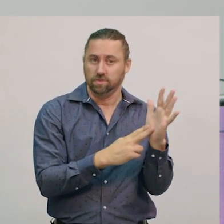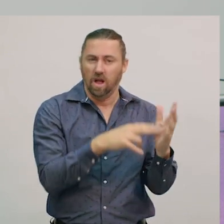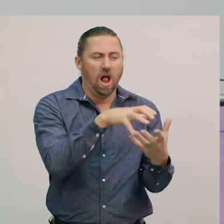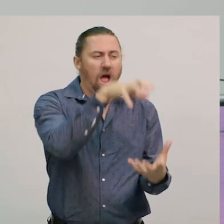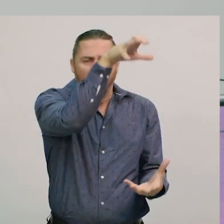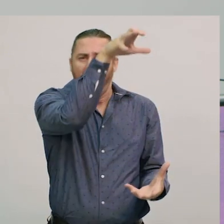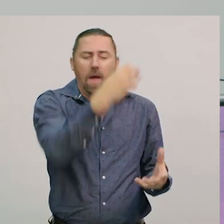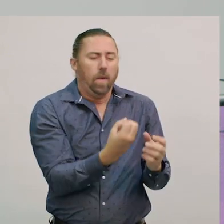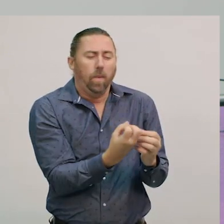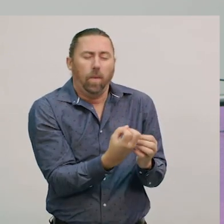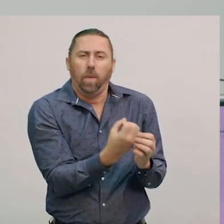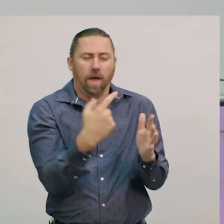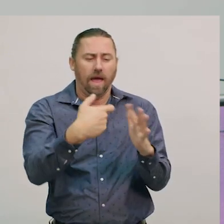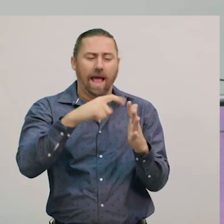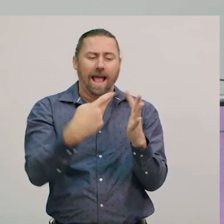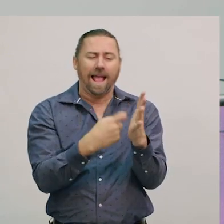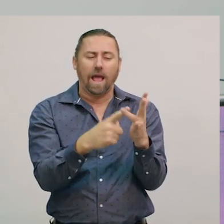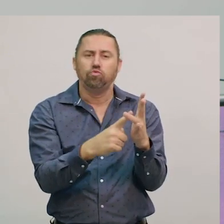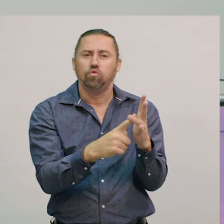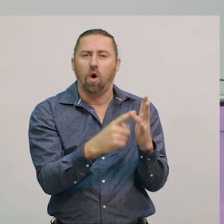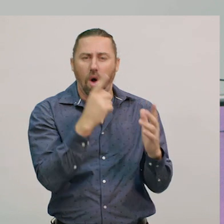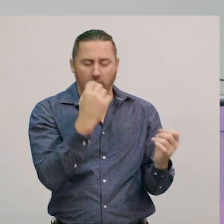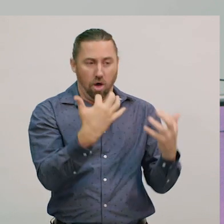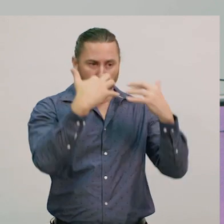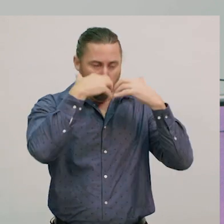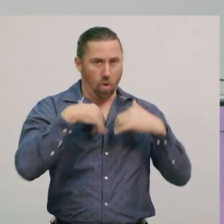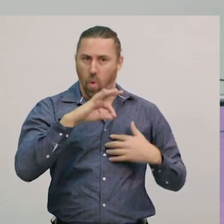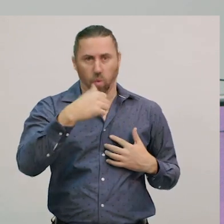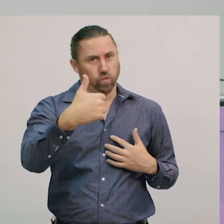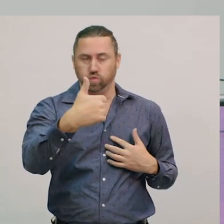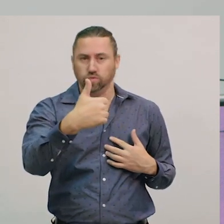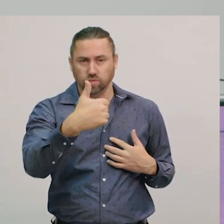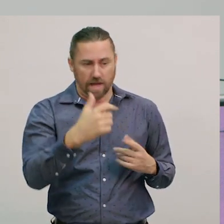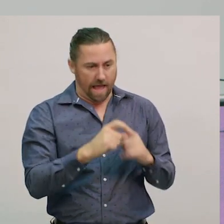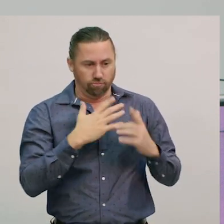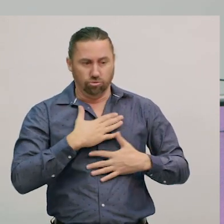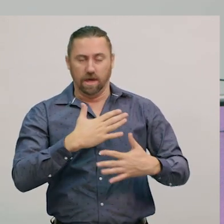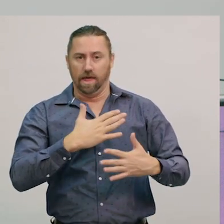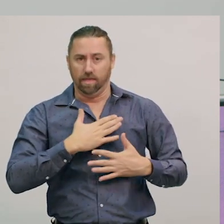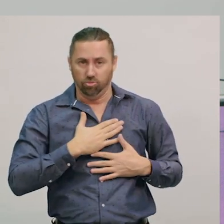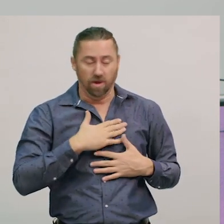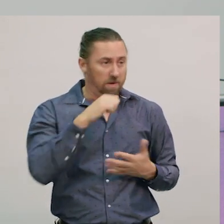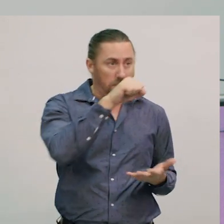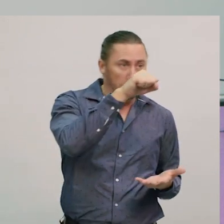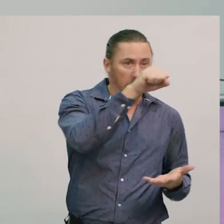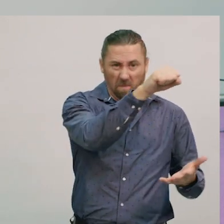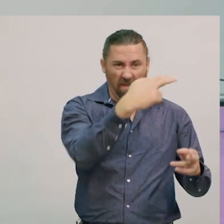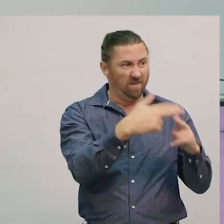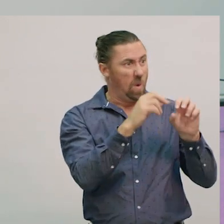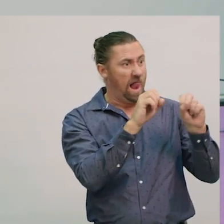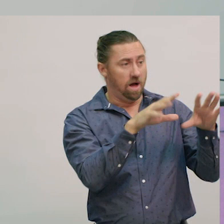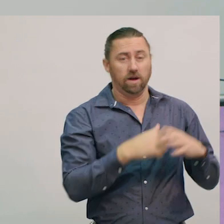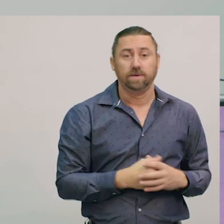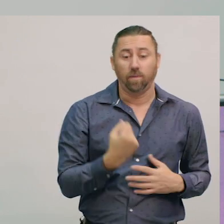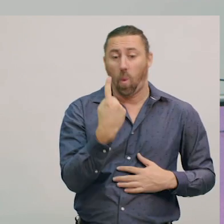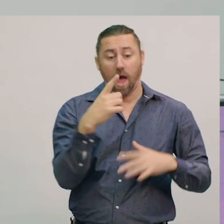weak, and burning kerosene can have an effect on our lungs, making it harder to breathe. One Australian business